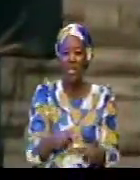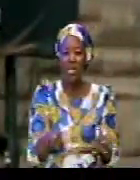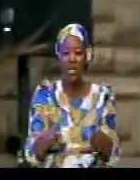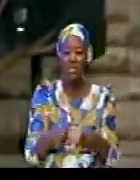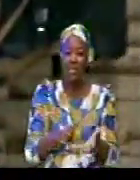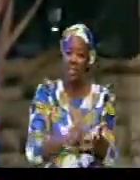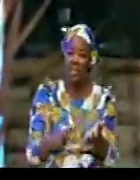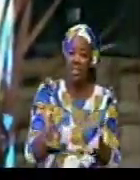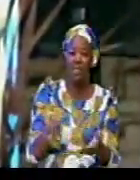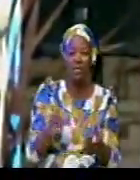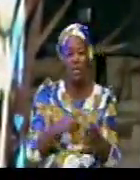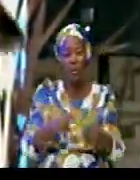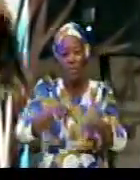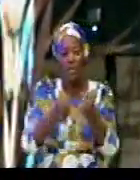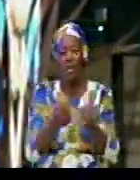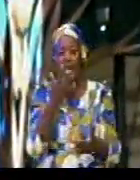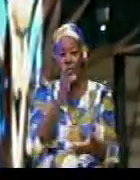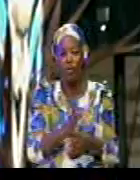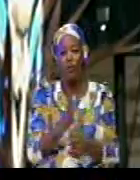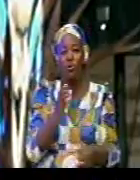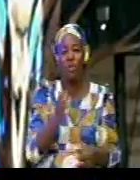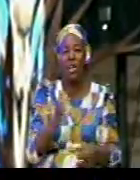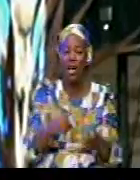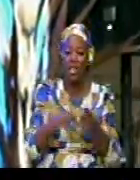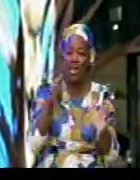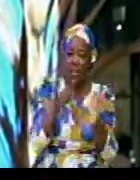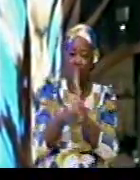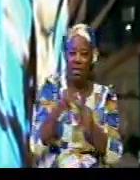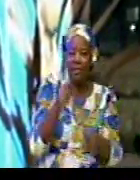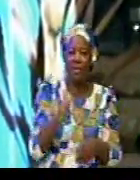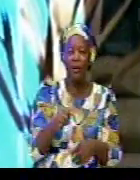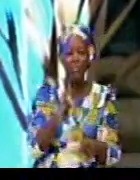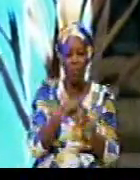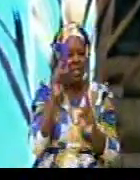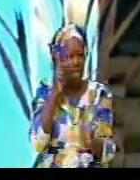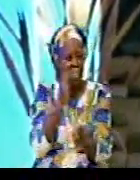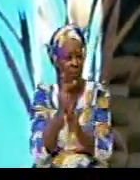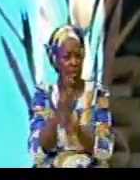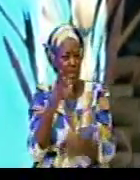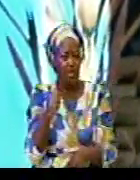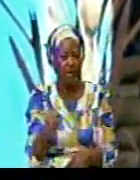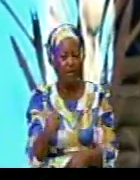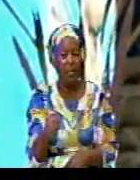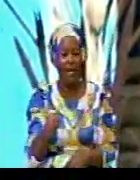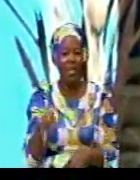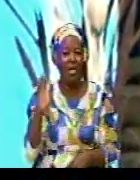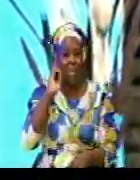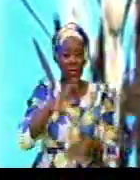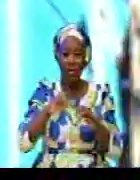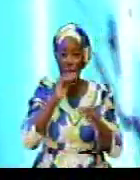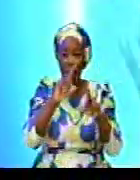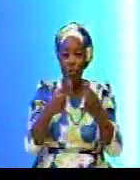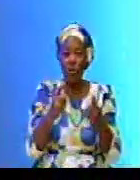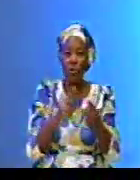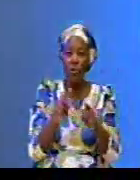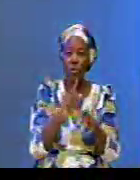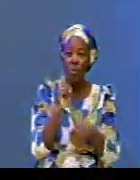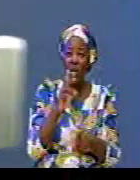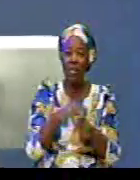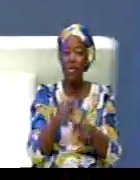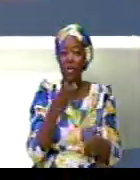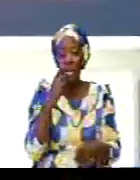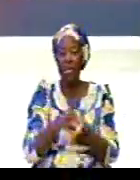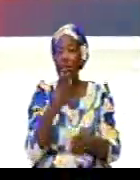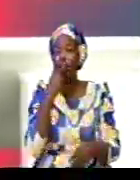nightclub and breaking bottles and, you know, killing one another. He keepeth himself. It doesn't go where